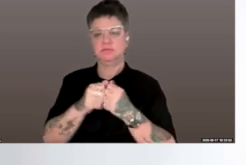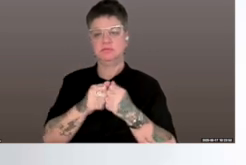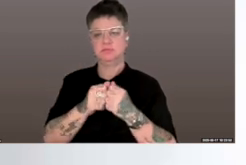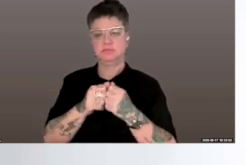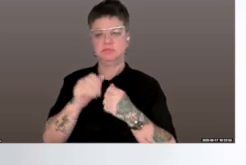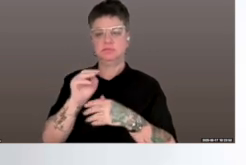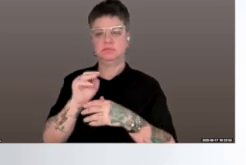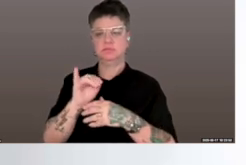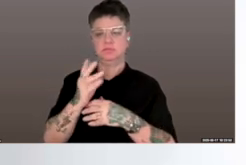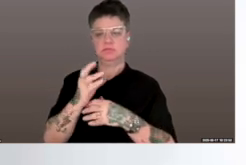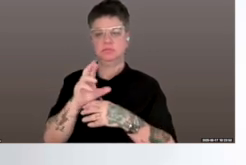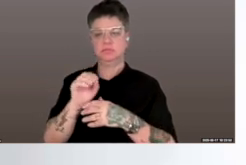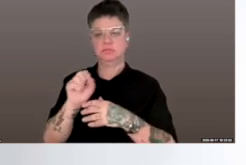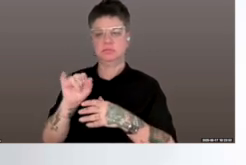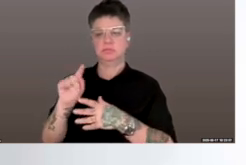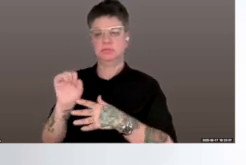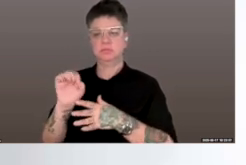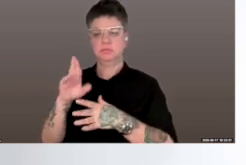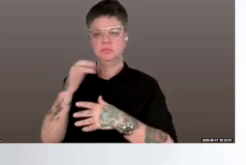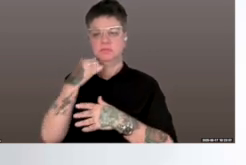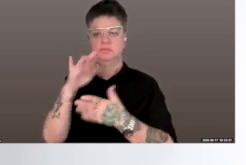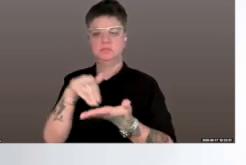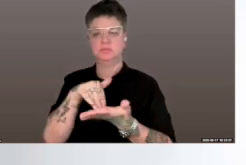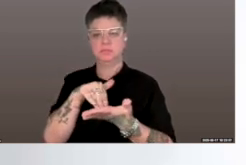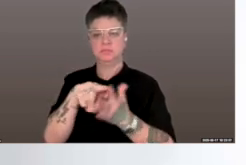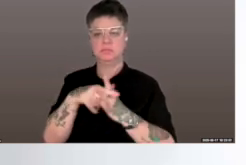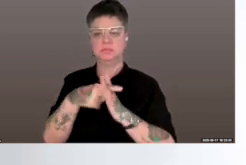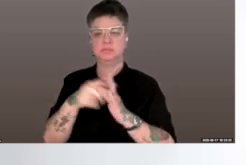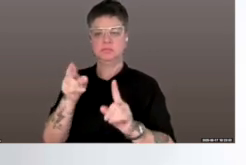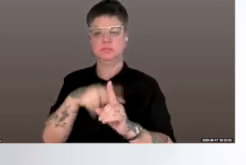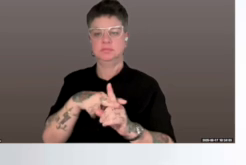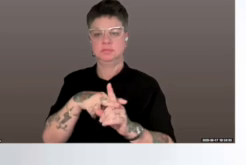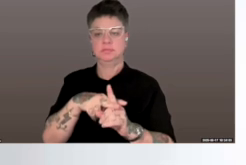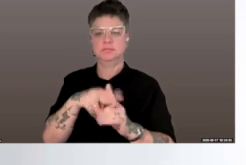by their case manager. The case manager will help the participant